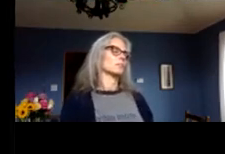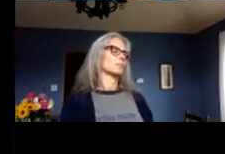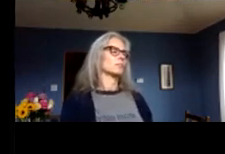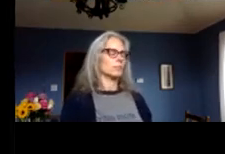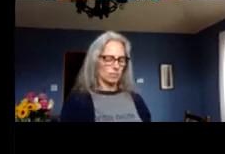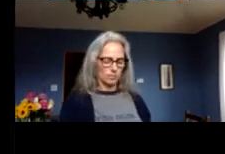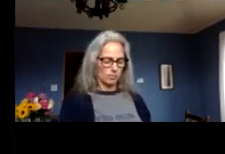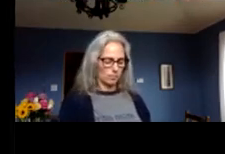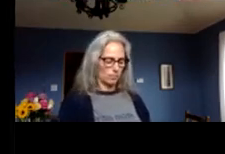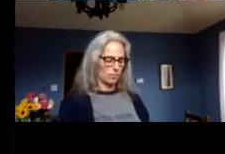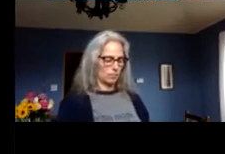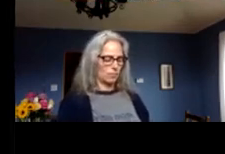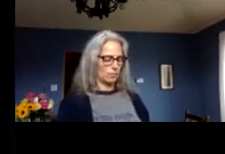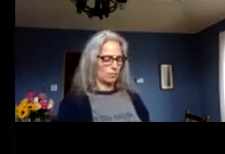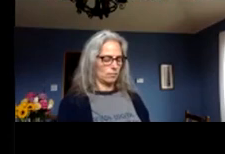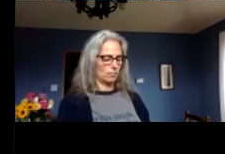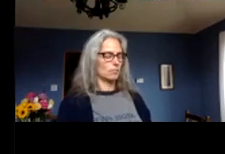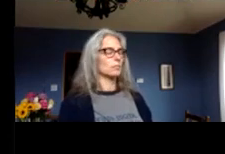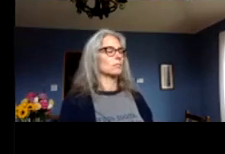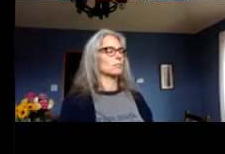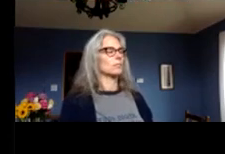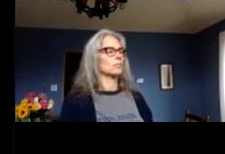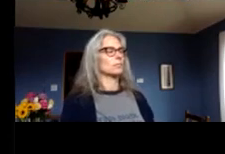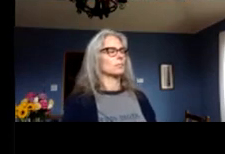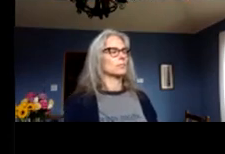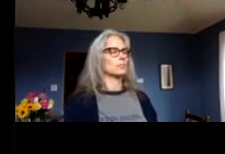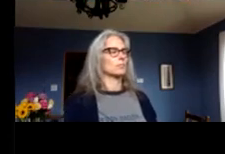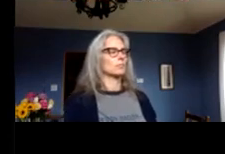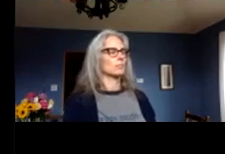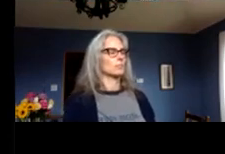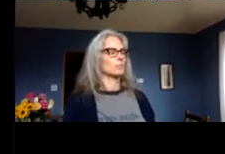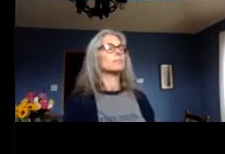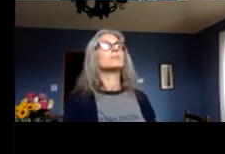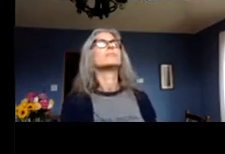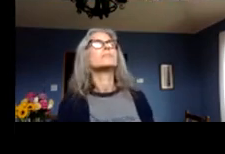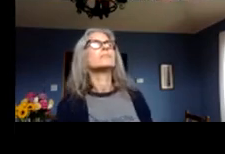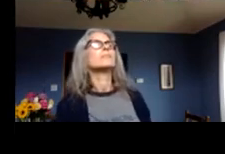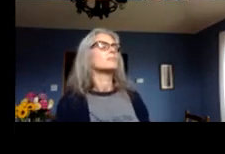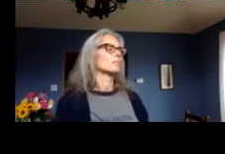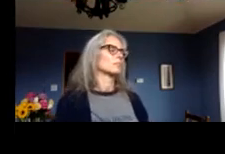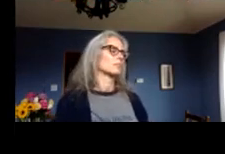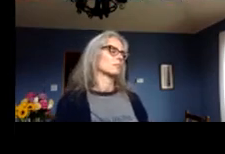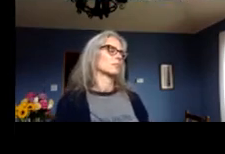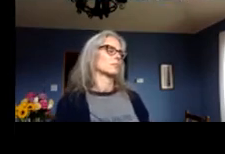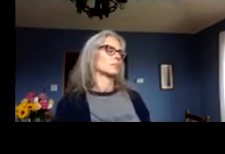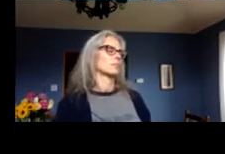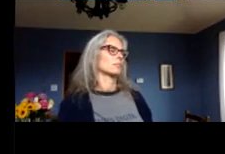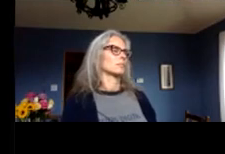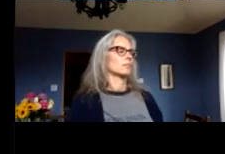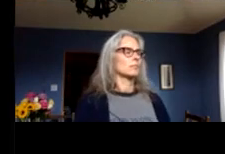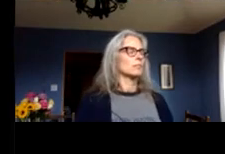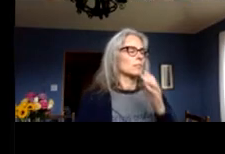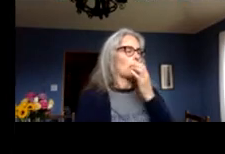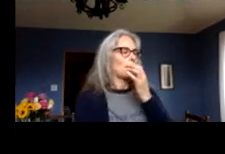deadline policy so that you can, again, kind of support and make sure you're giving that same messaging. Okay, we're going to pause